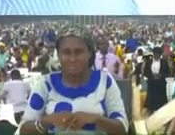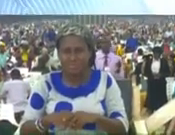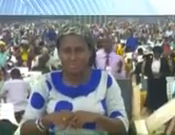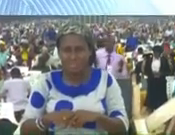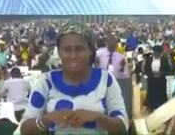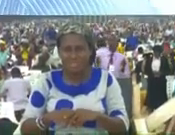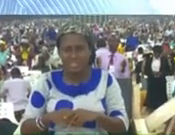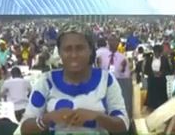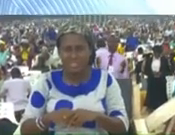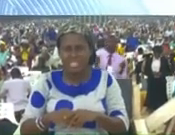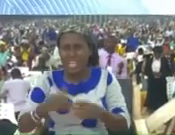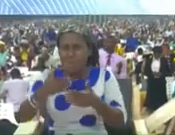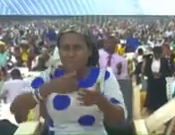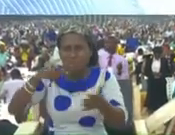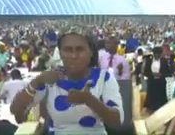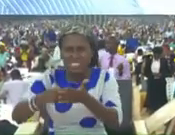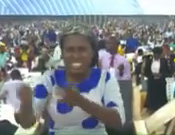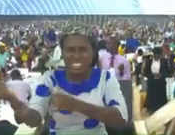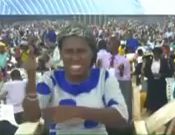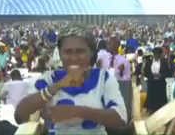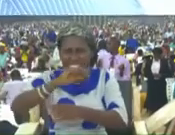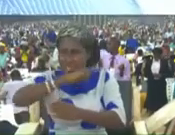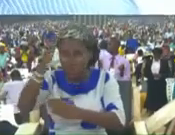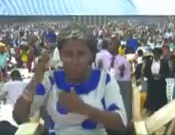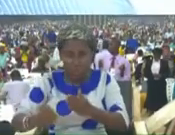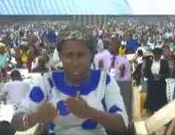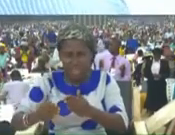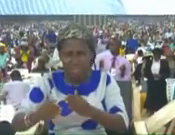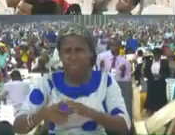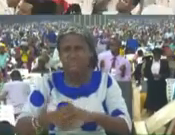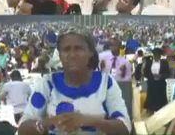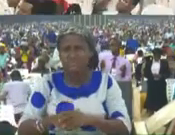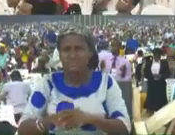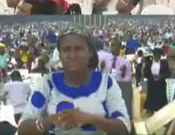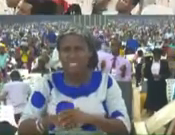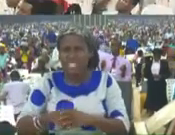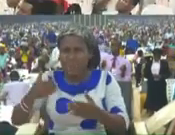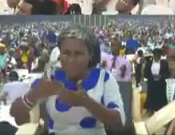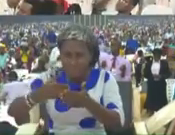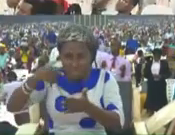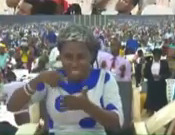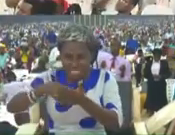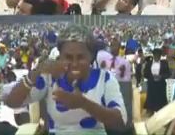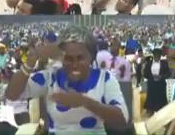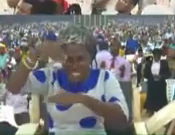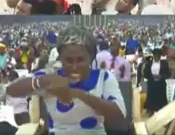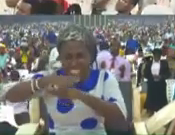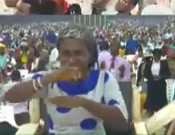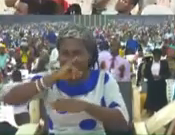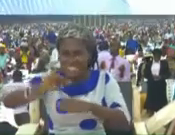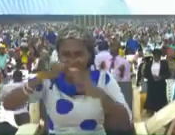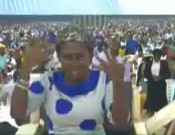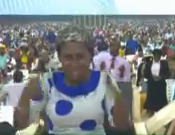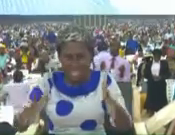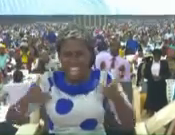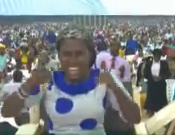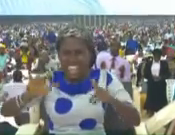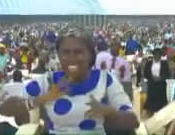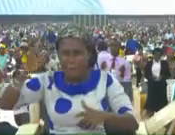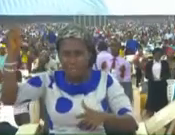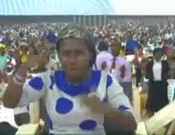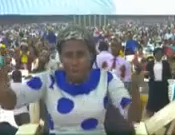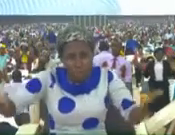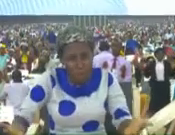Before this day is over, my Father, my God, before this night is gone, let our sun rise